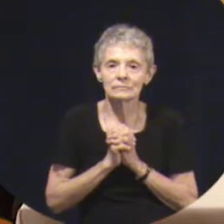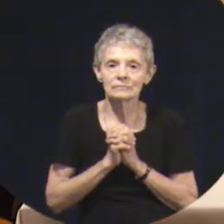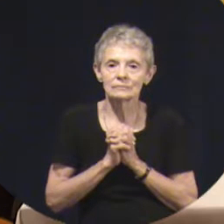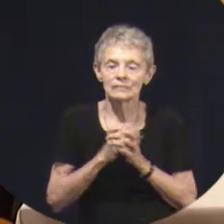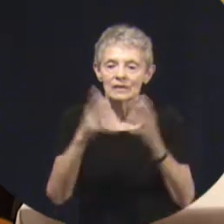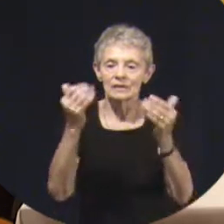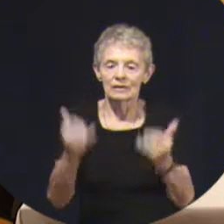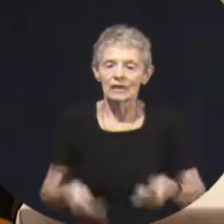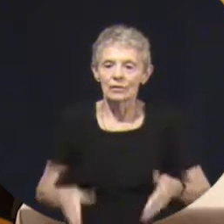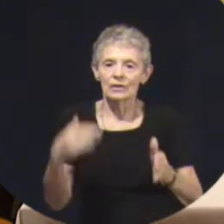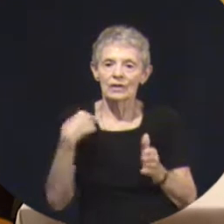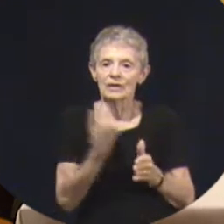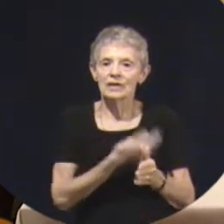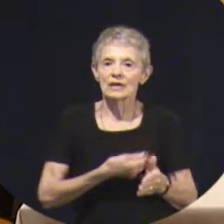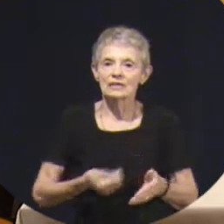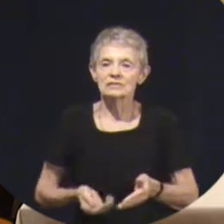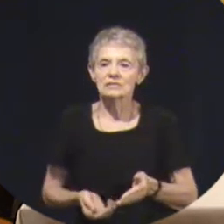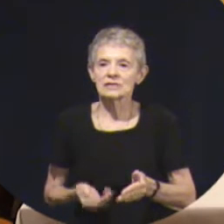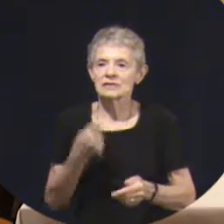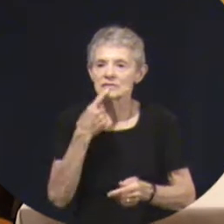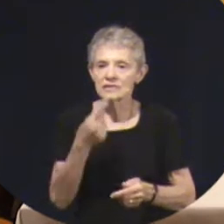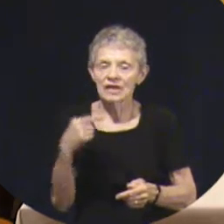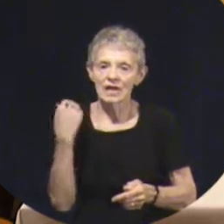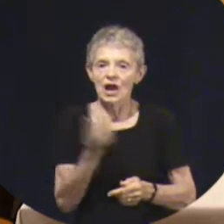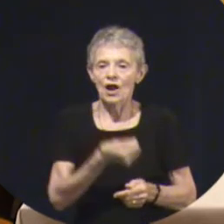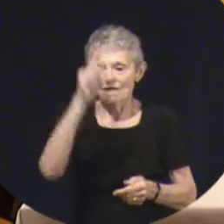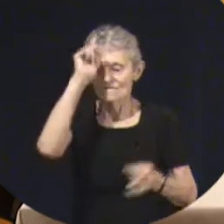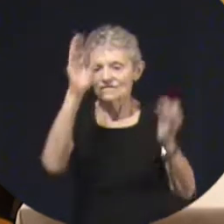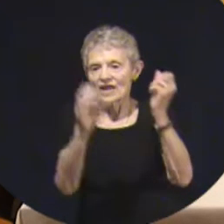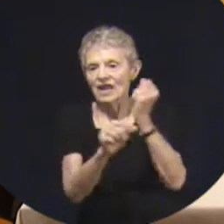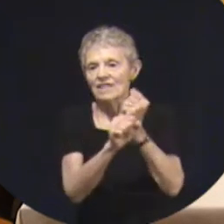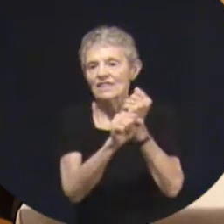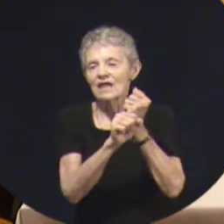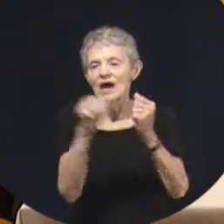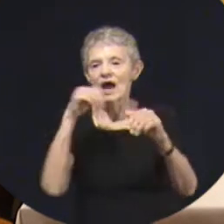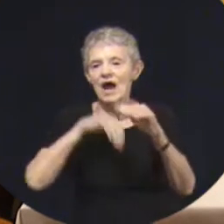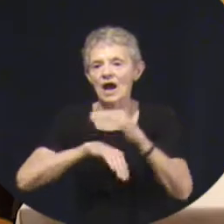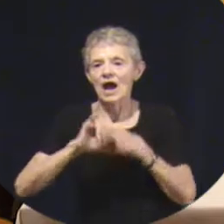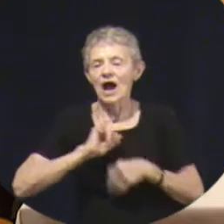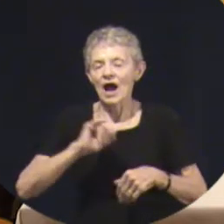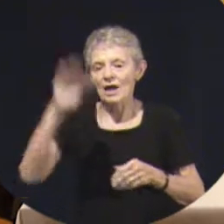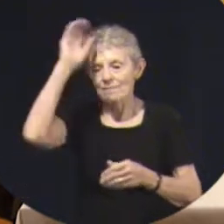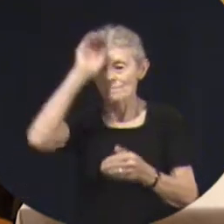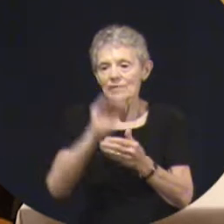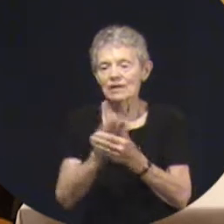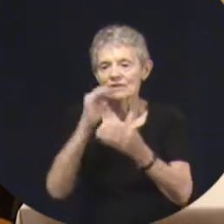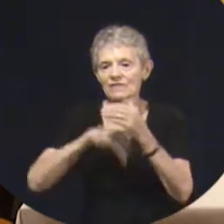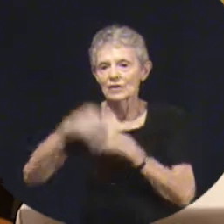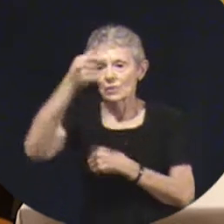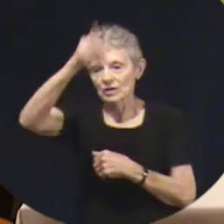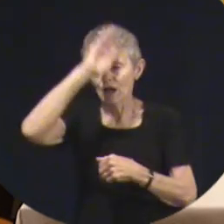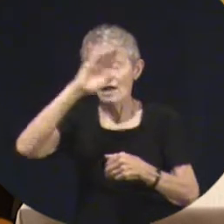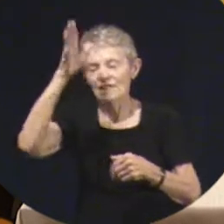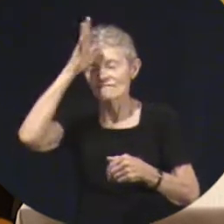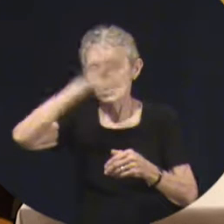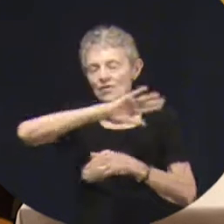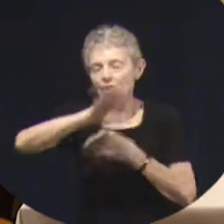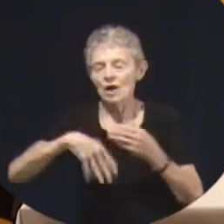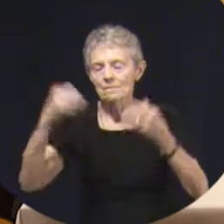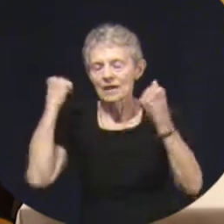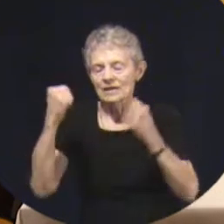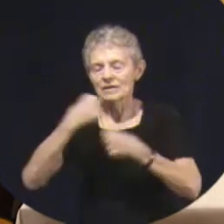Now let's profess our faith in our loving God. I believe in one God, the Father, the Almighty, maker of heaven